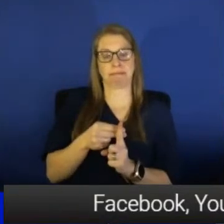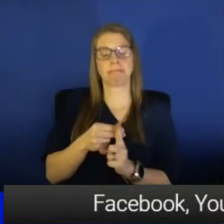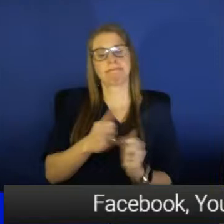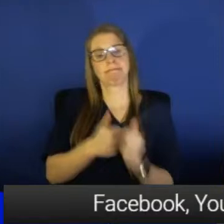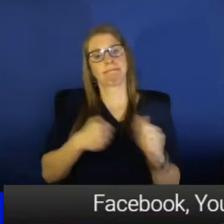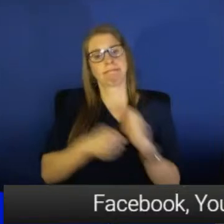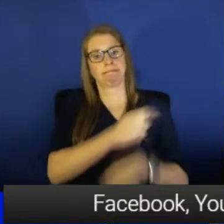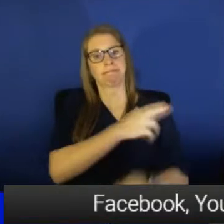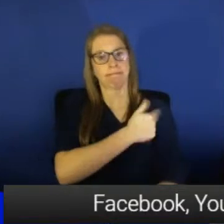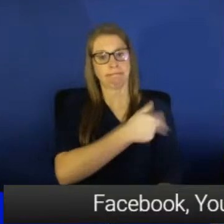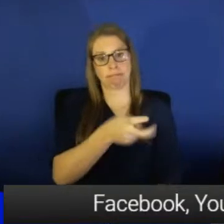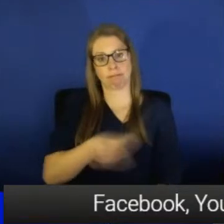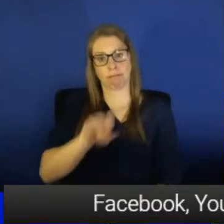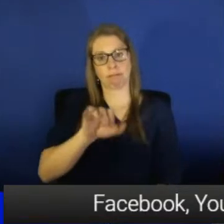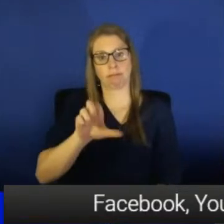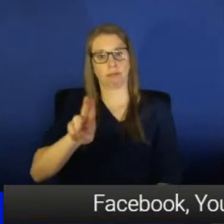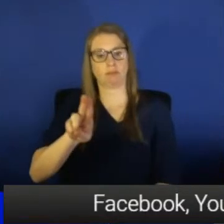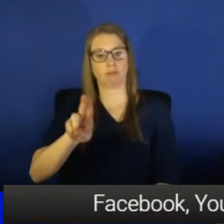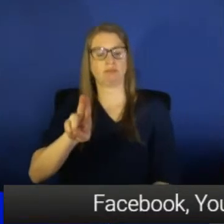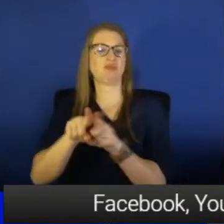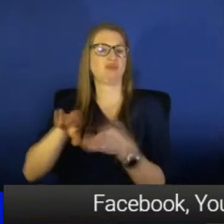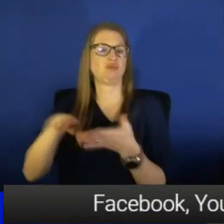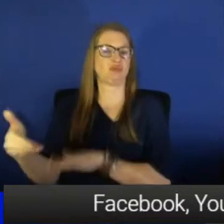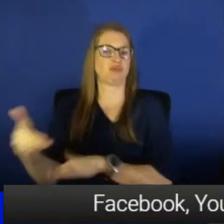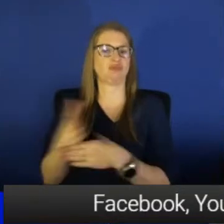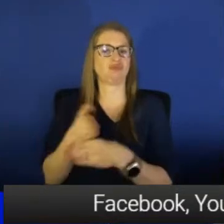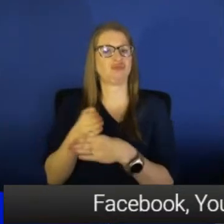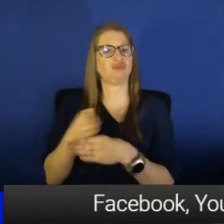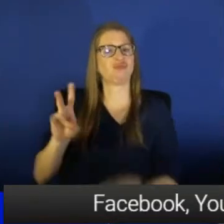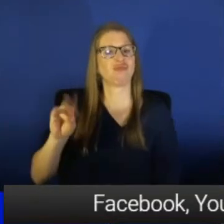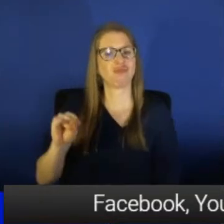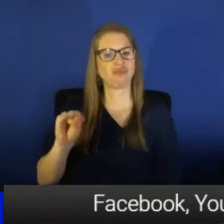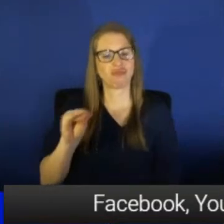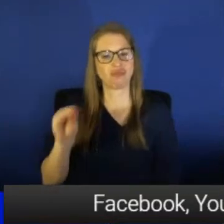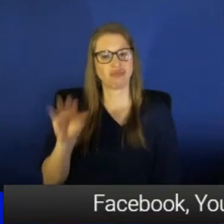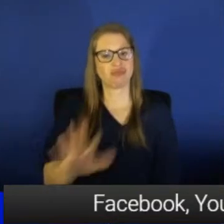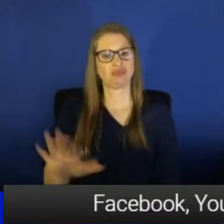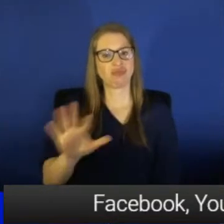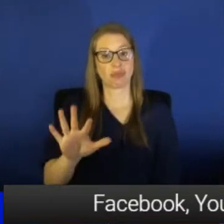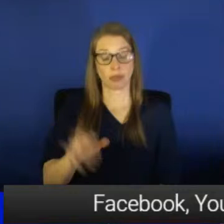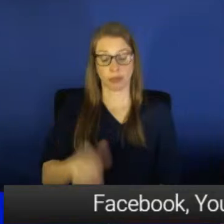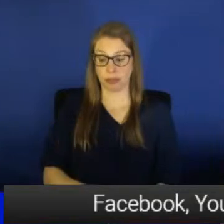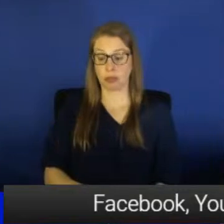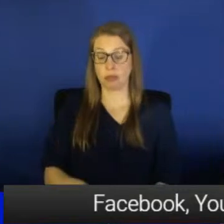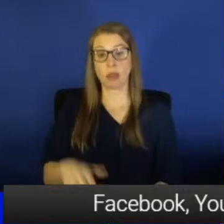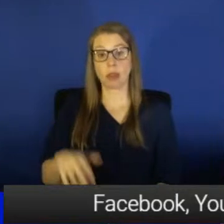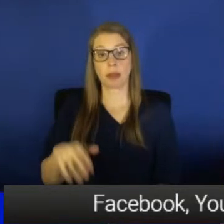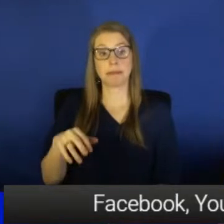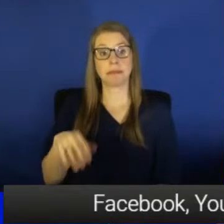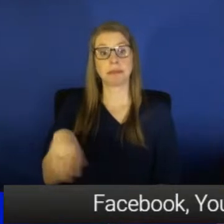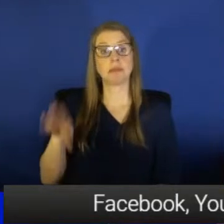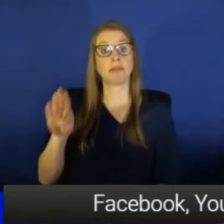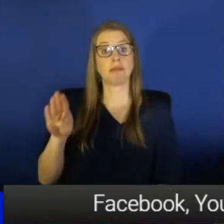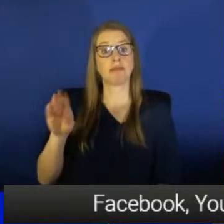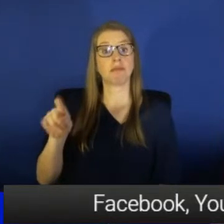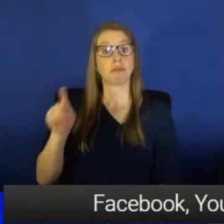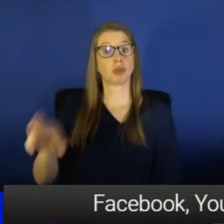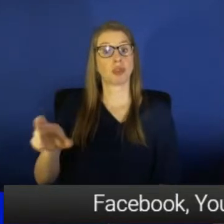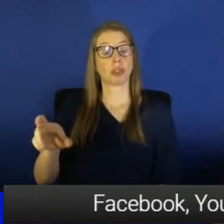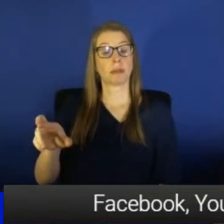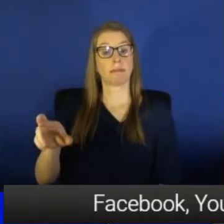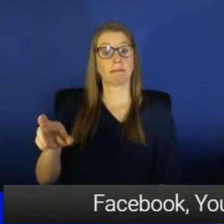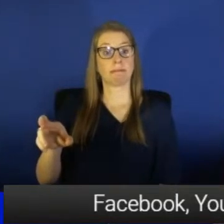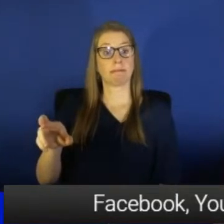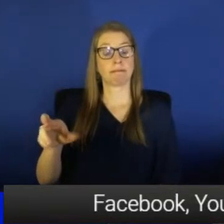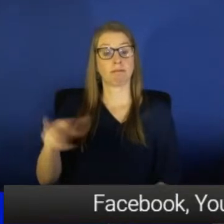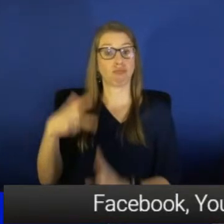that mid-70s area. But if you get that booster dose, you are even more protected. And I think on an individual basis, especially if